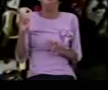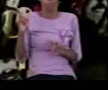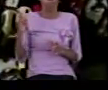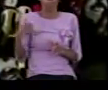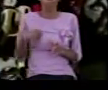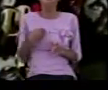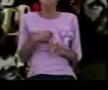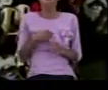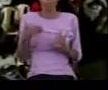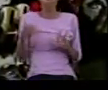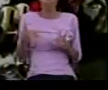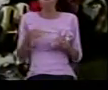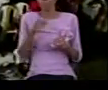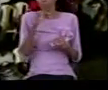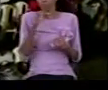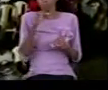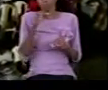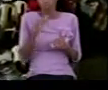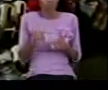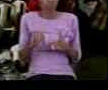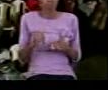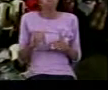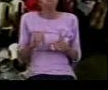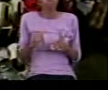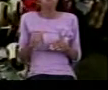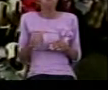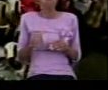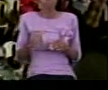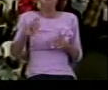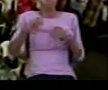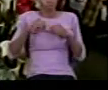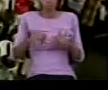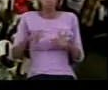just reminding ourselves of the blessings in our life.